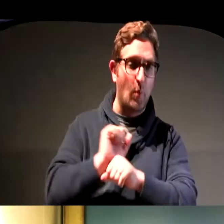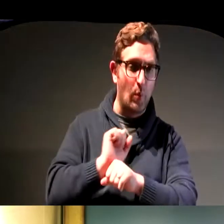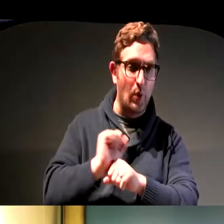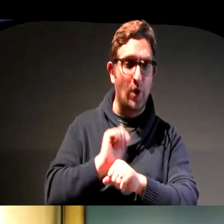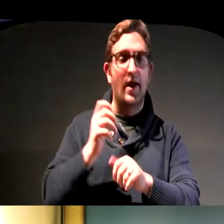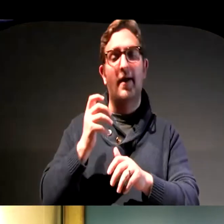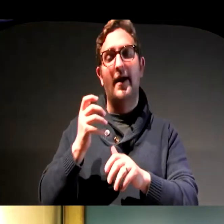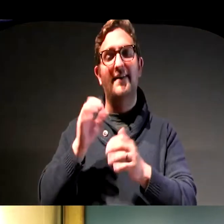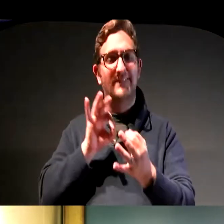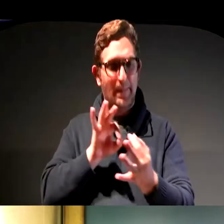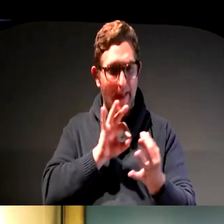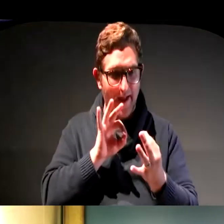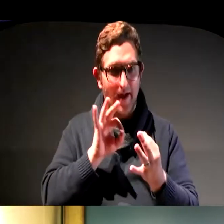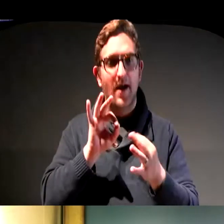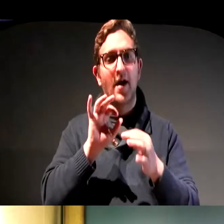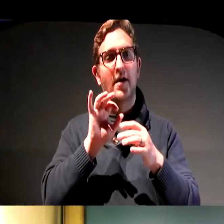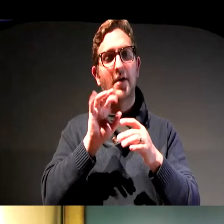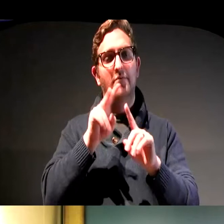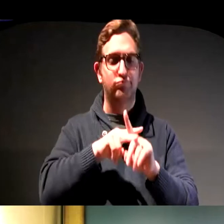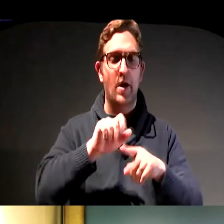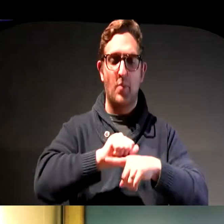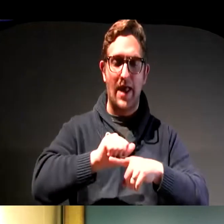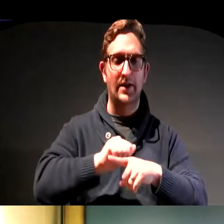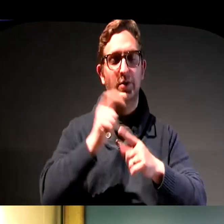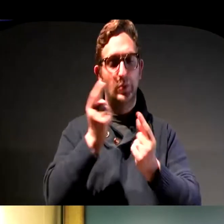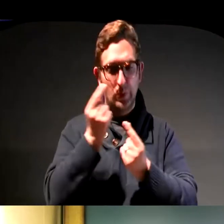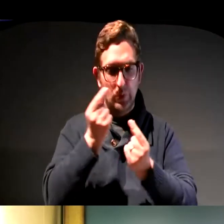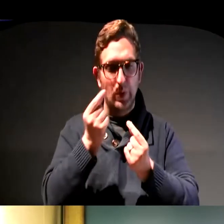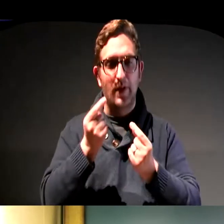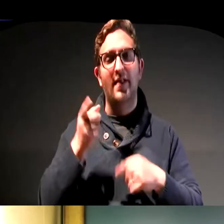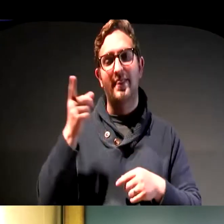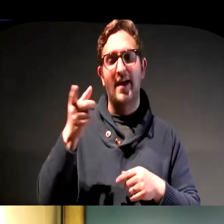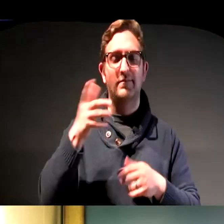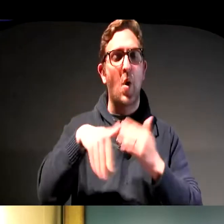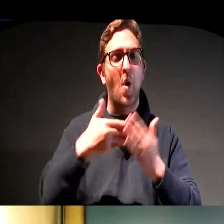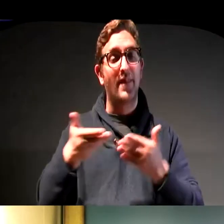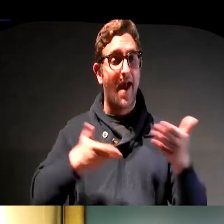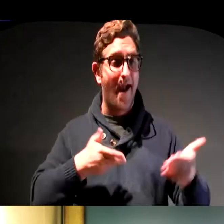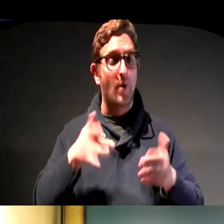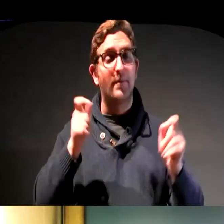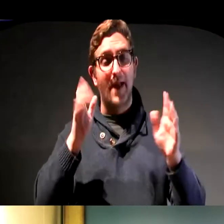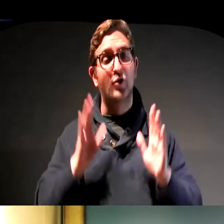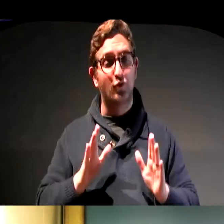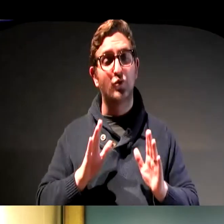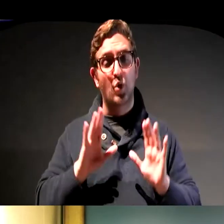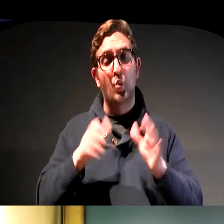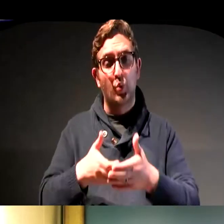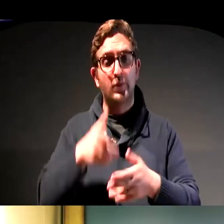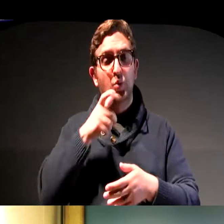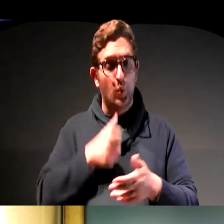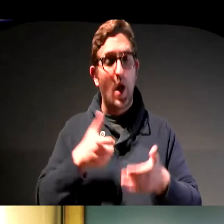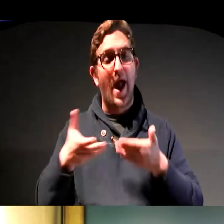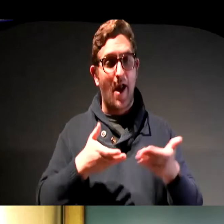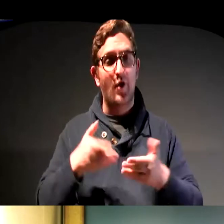some feedback, they give you some practice to work with. They introduce you to all the different hiring managers who were there that week and the different, groups they are hiring.